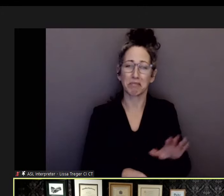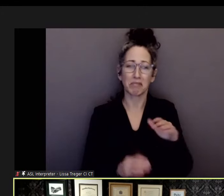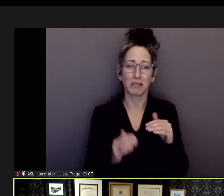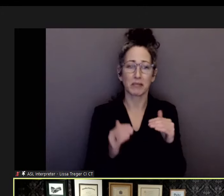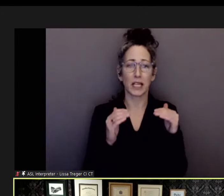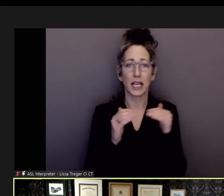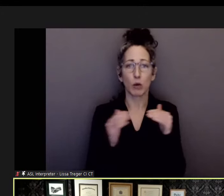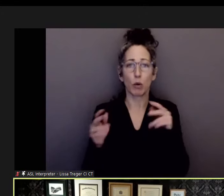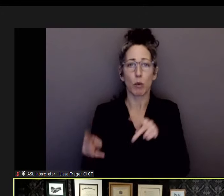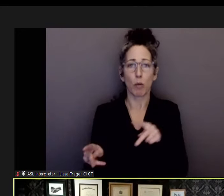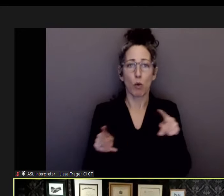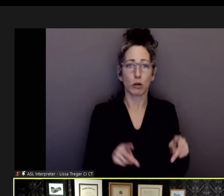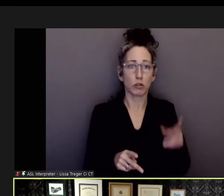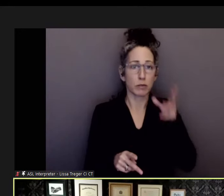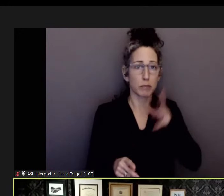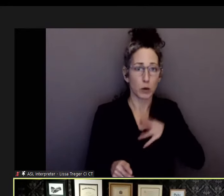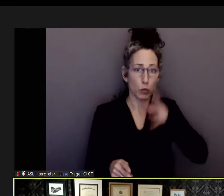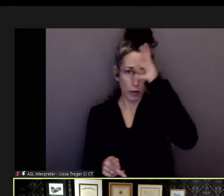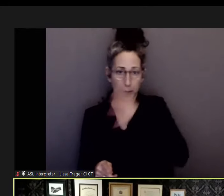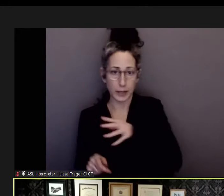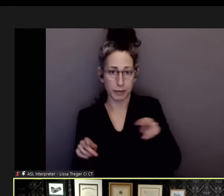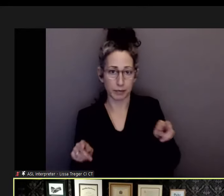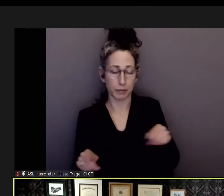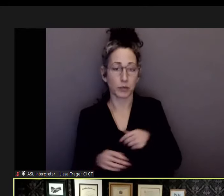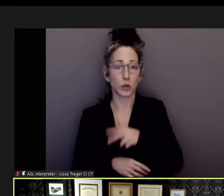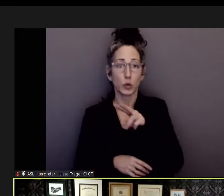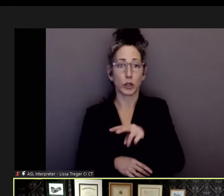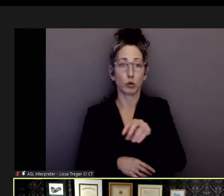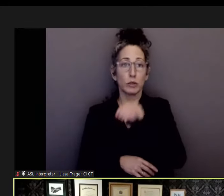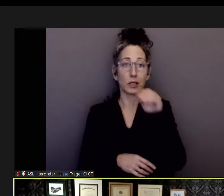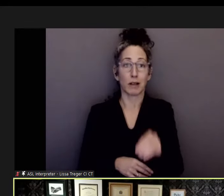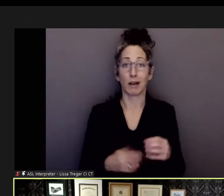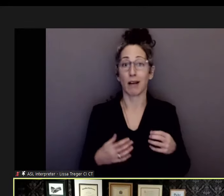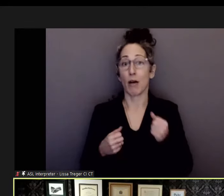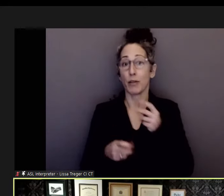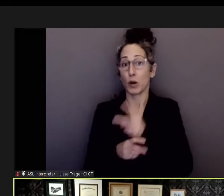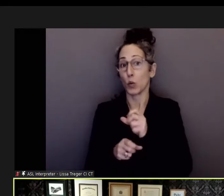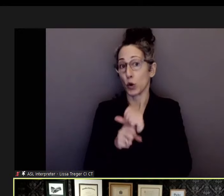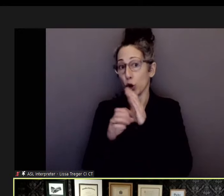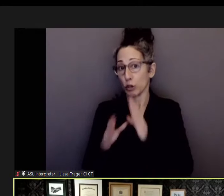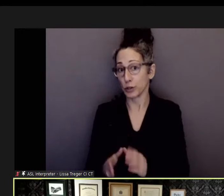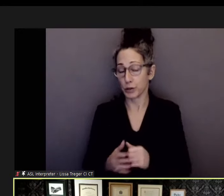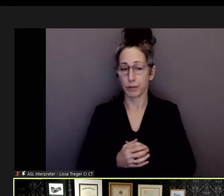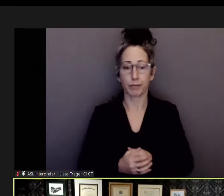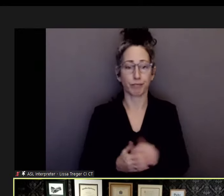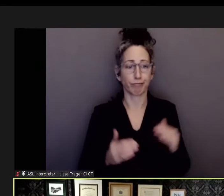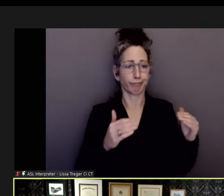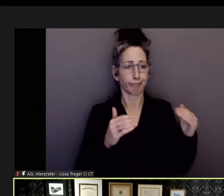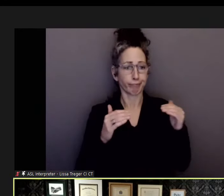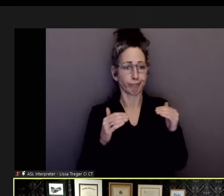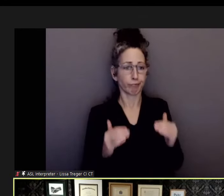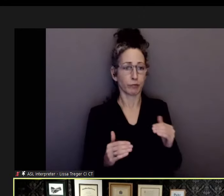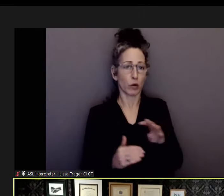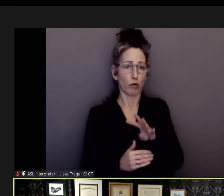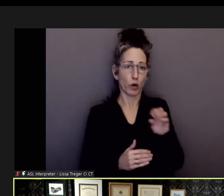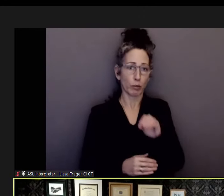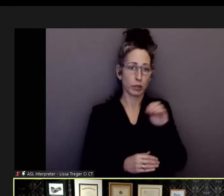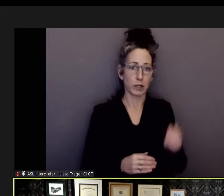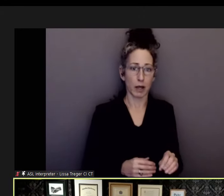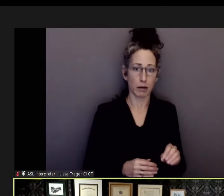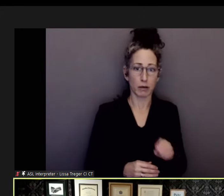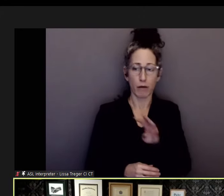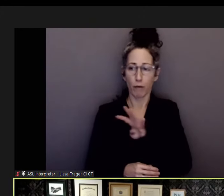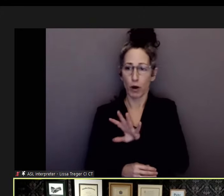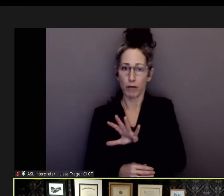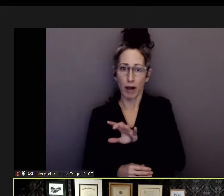of men and women, about 22% of healthcare workers, 40% aged 45 to